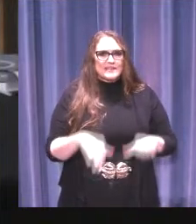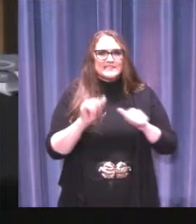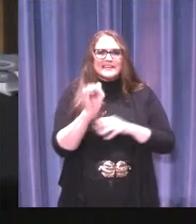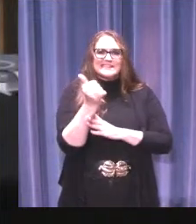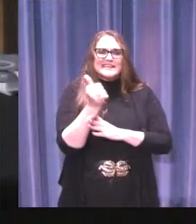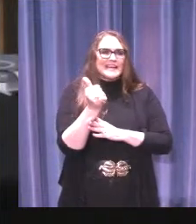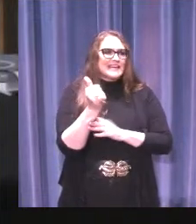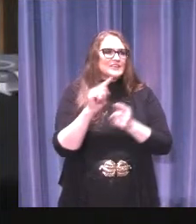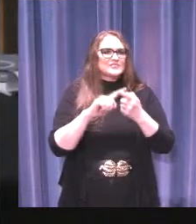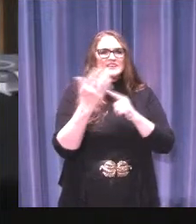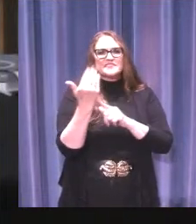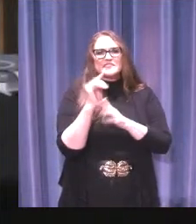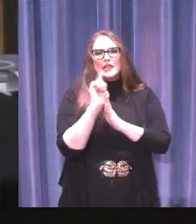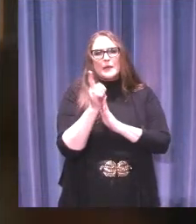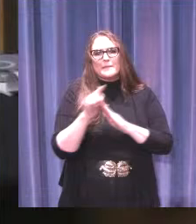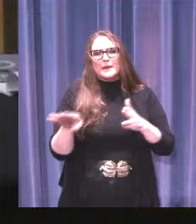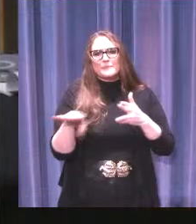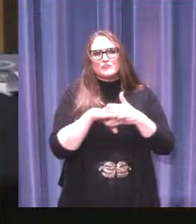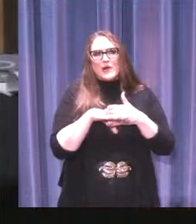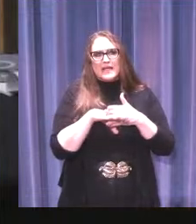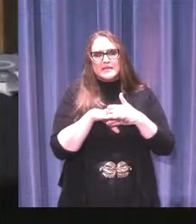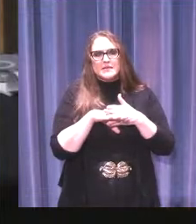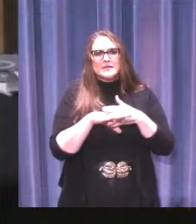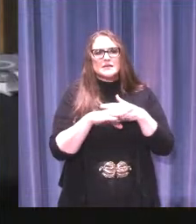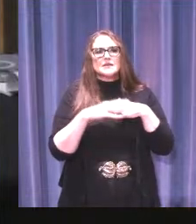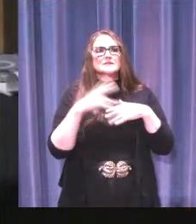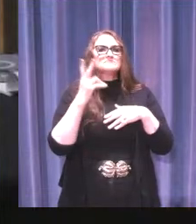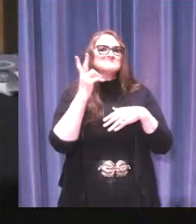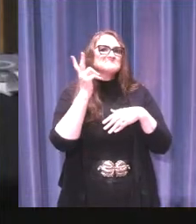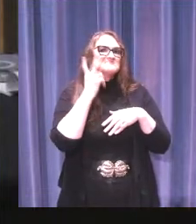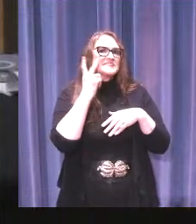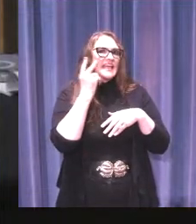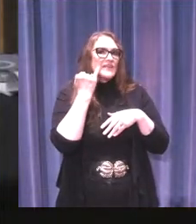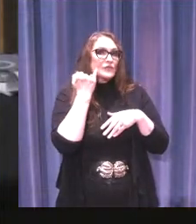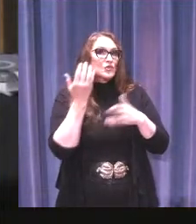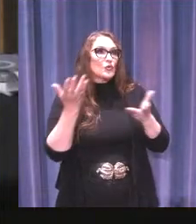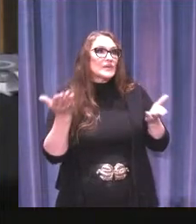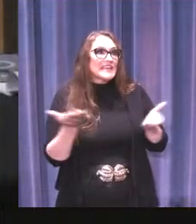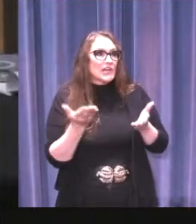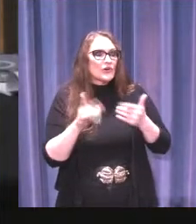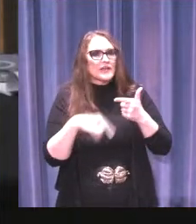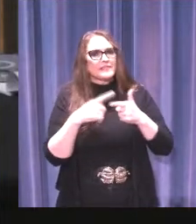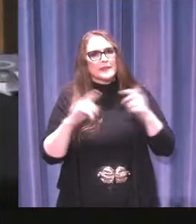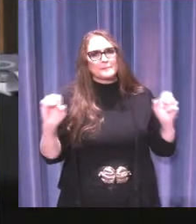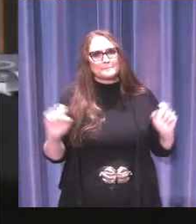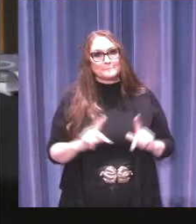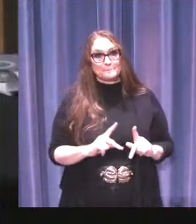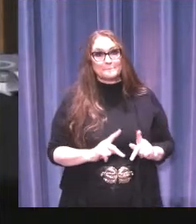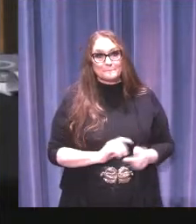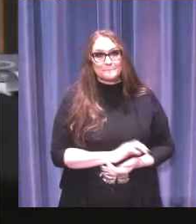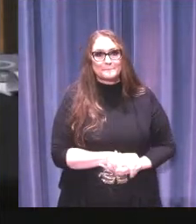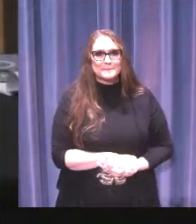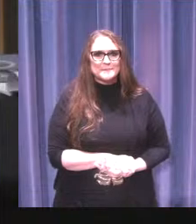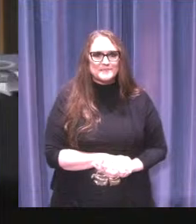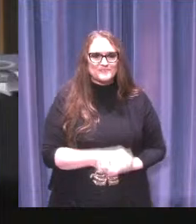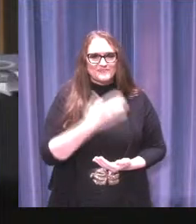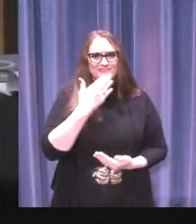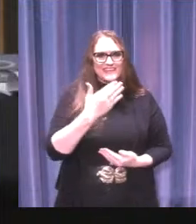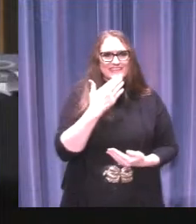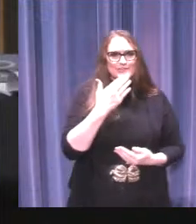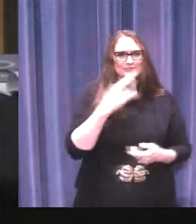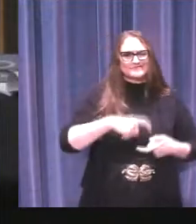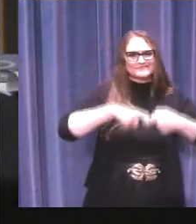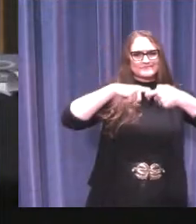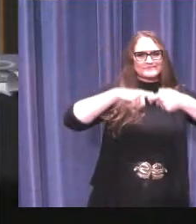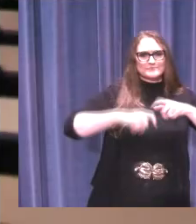to a 15-minute break and see if they're here, and then reconvene. Thank you. We're in